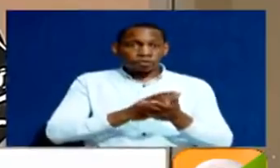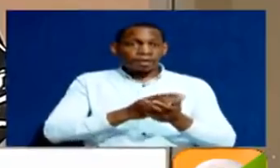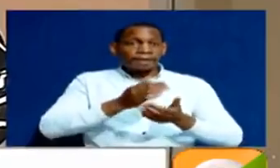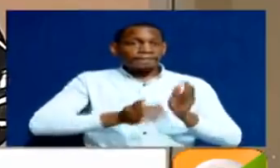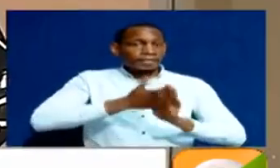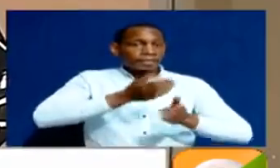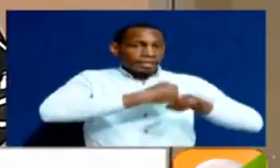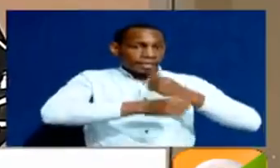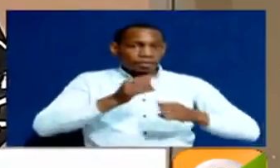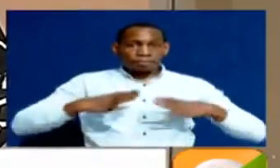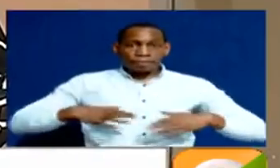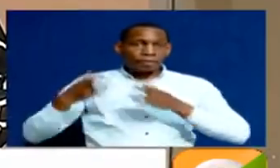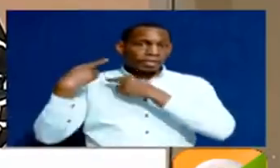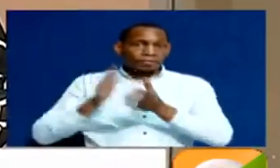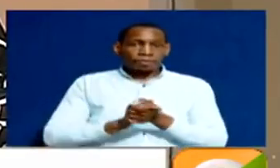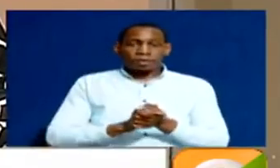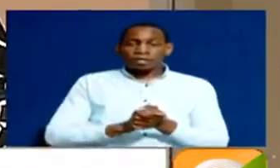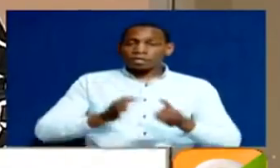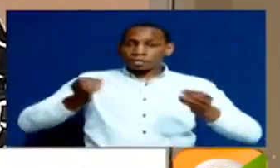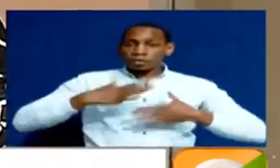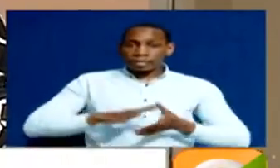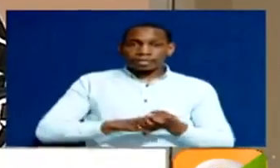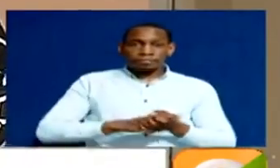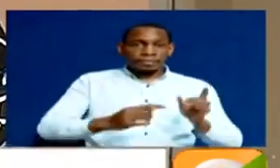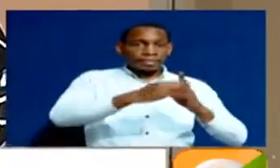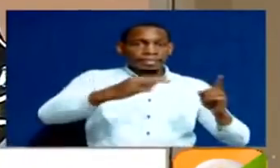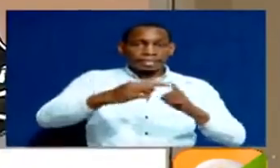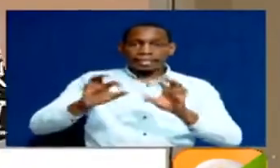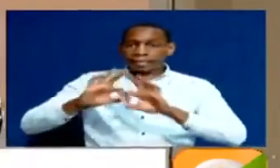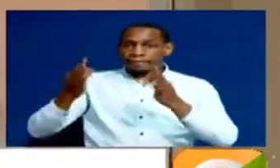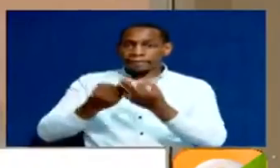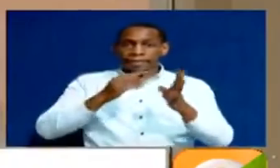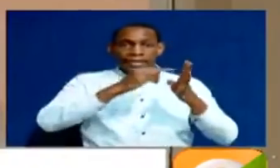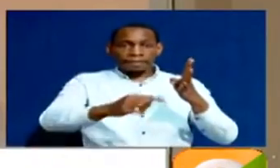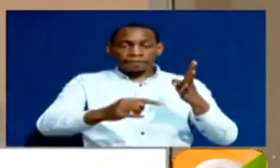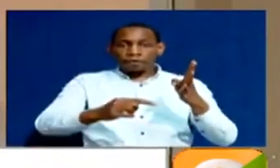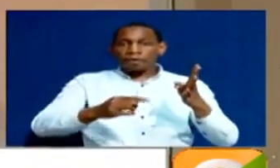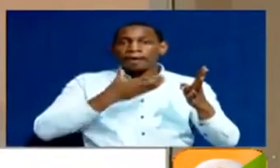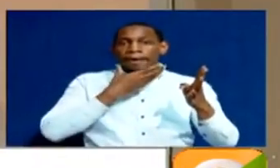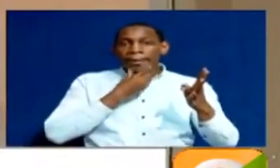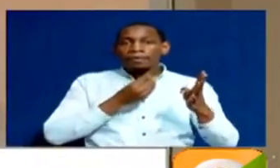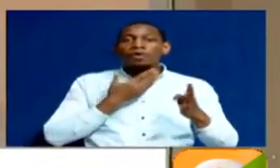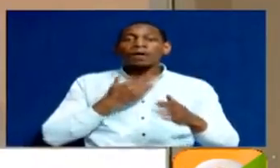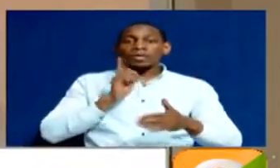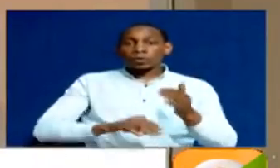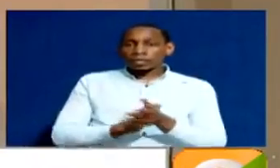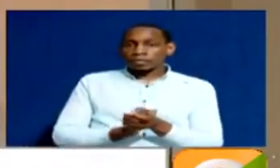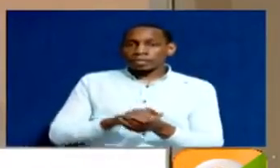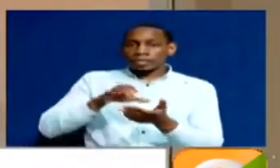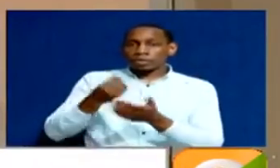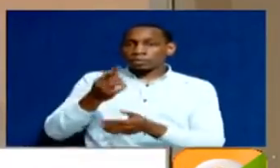take immediate action for those responsible for the horrifying deaths. But the families of the four young men only want one